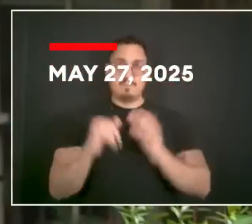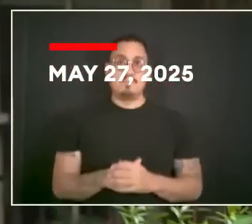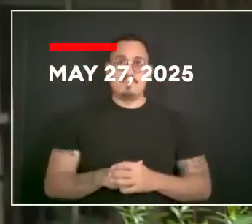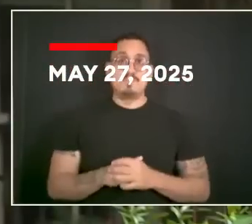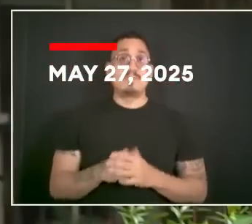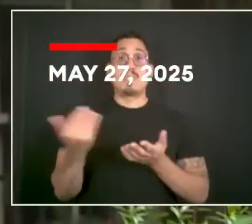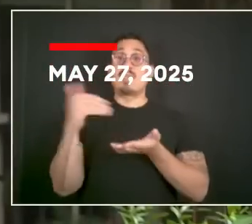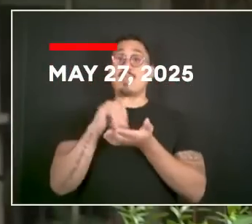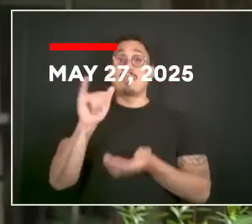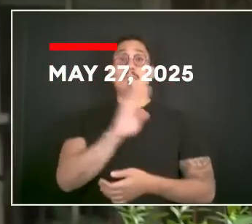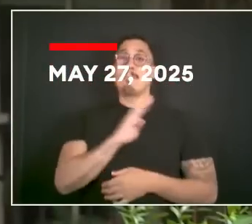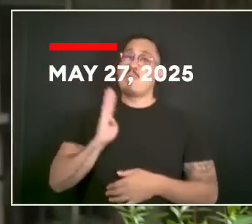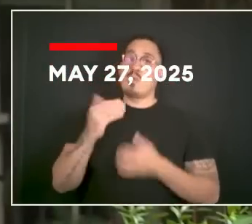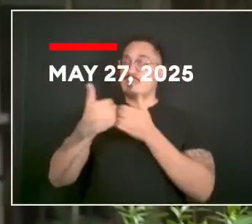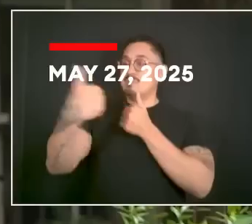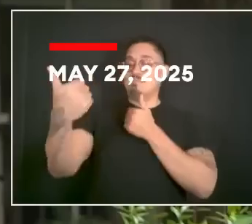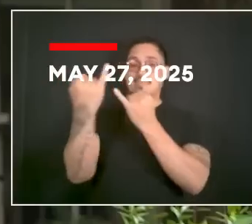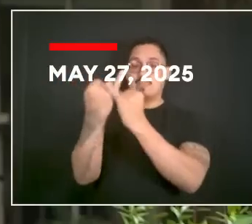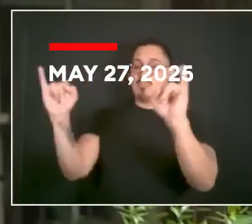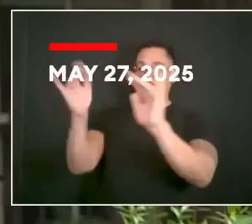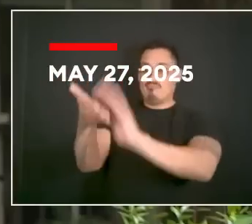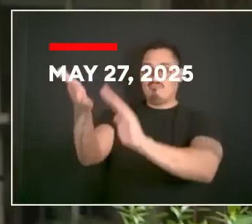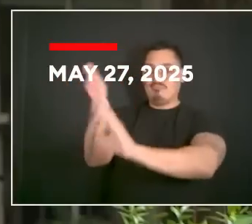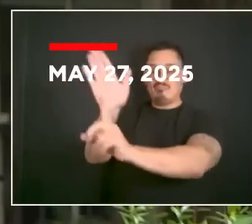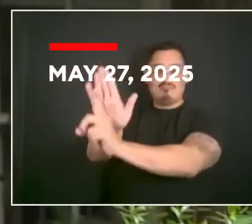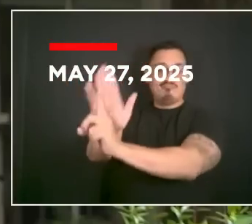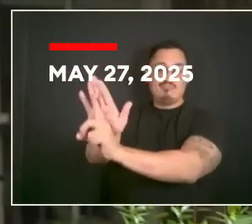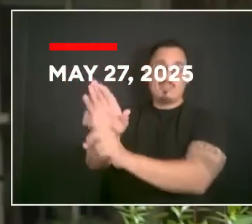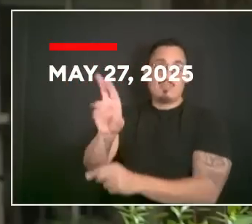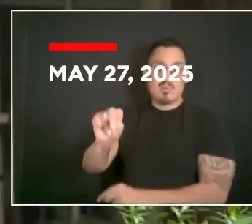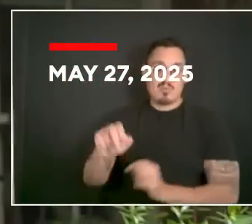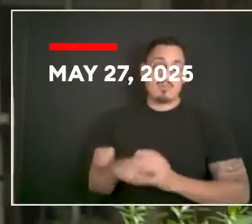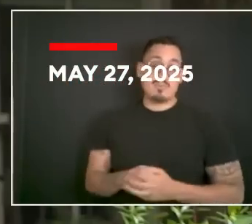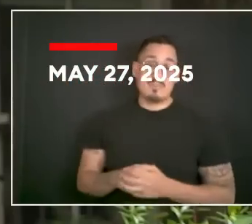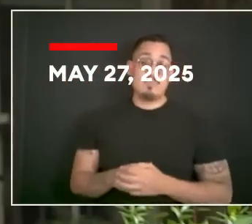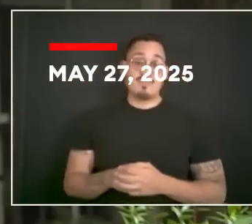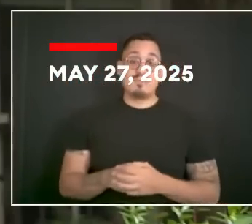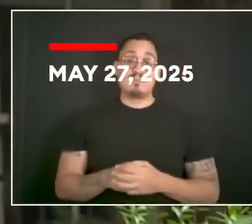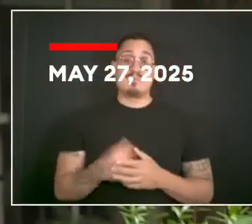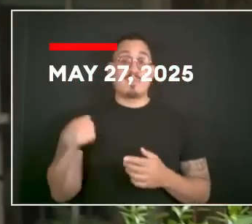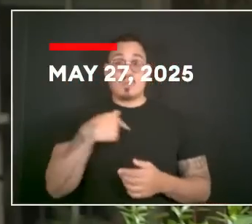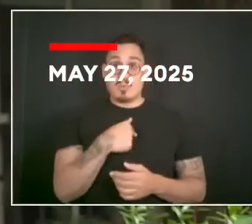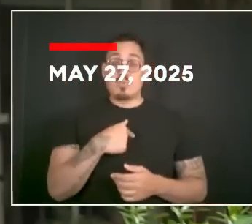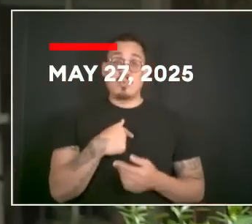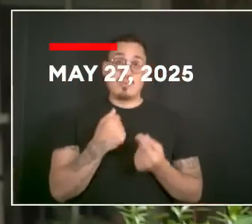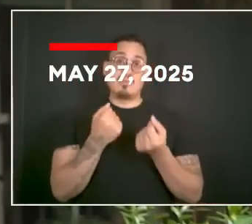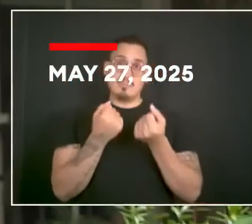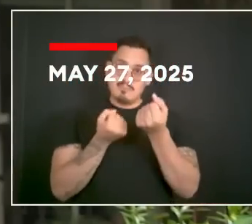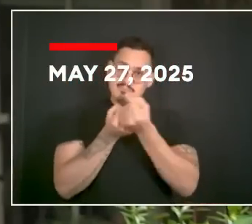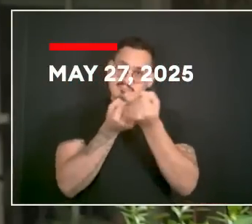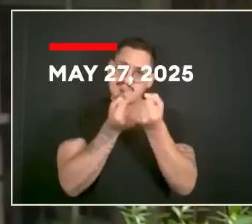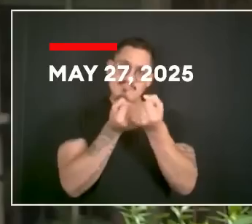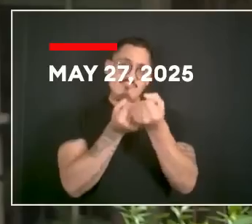board operates on its own, and we, as everyone else, we're advocates to make sure that we don't go too